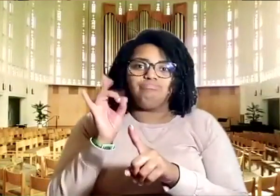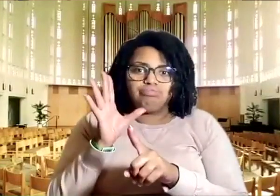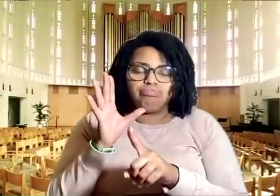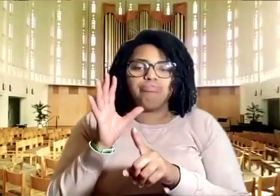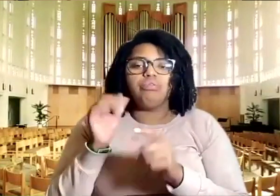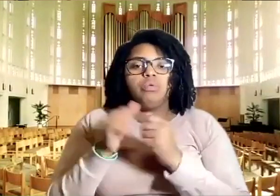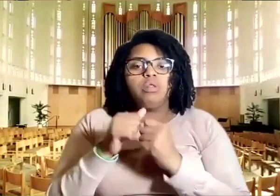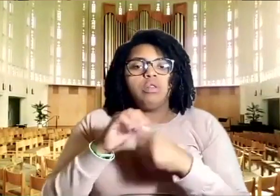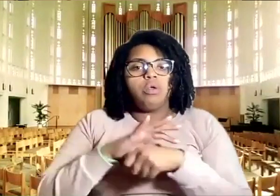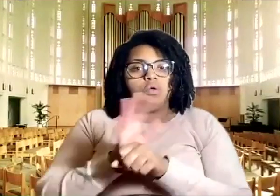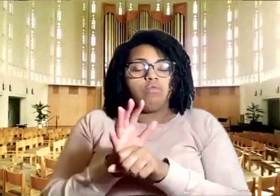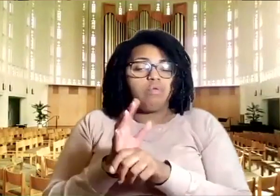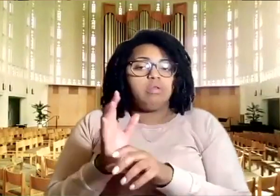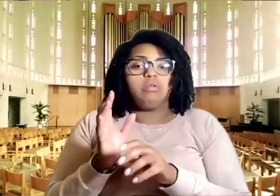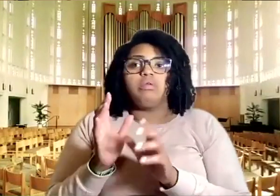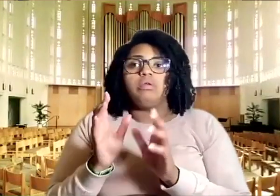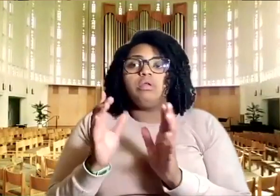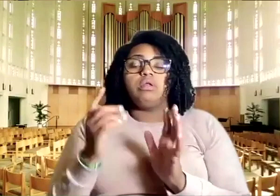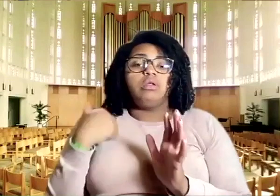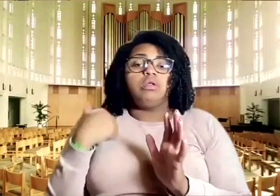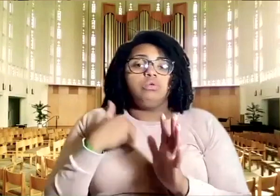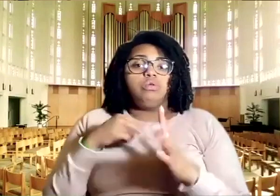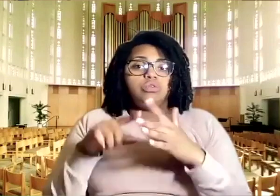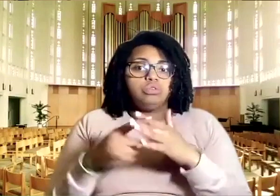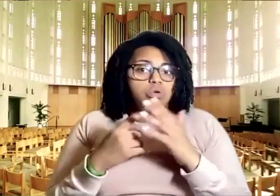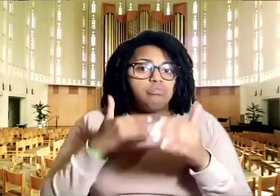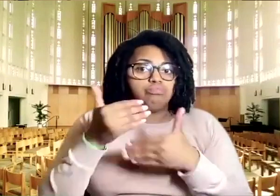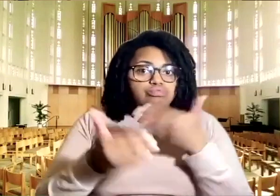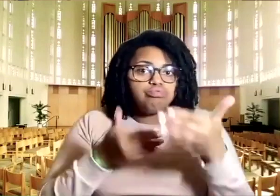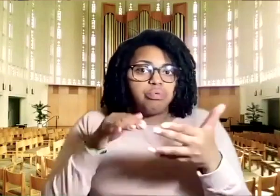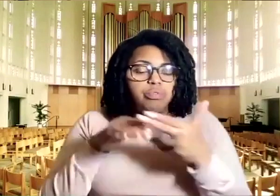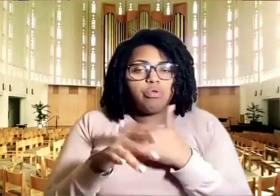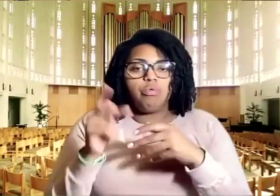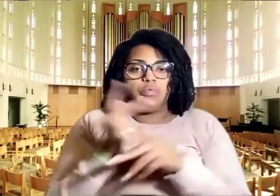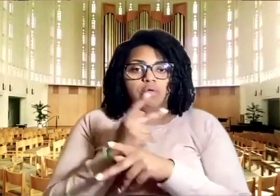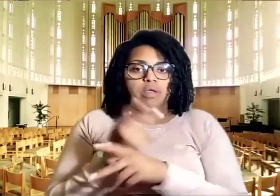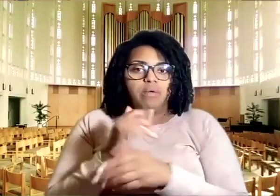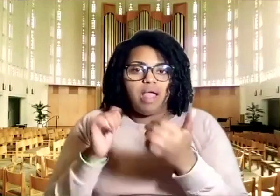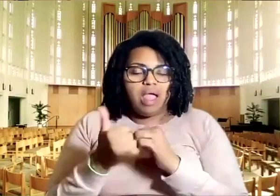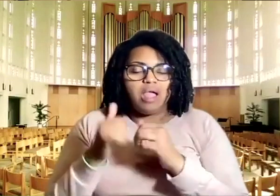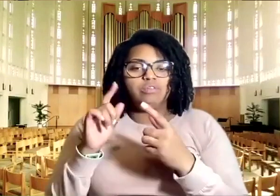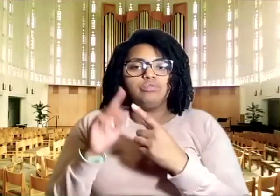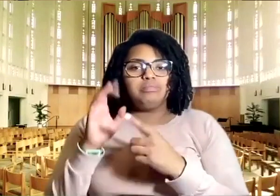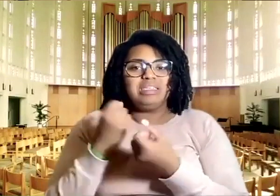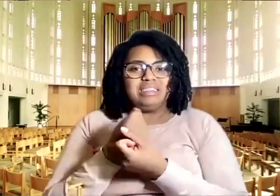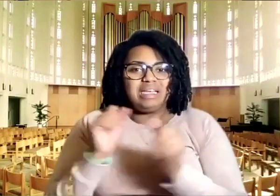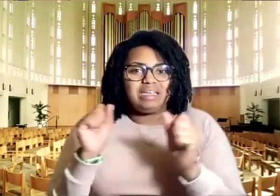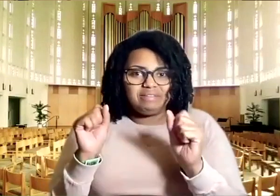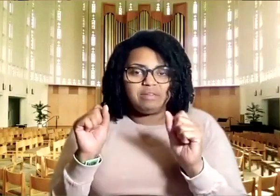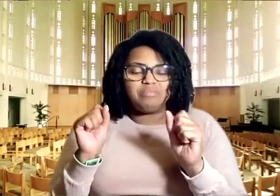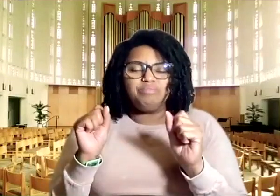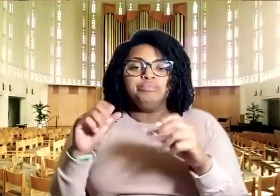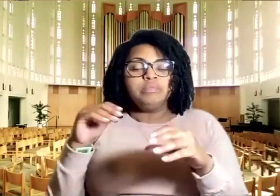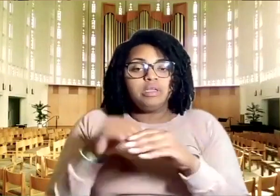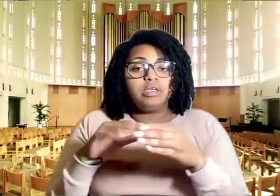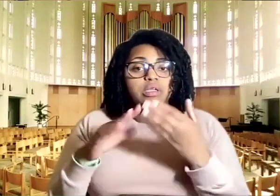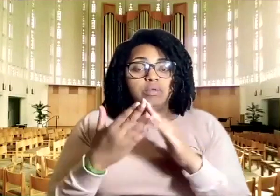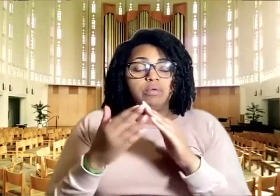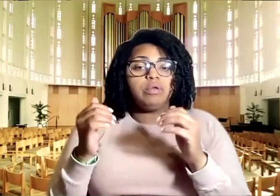And as we start coming through and as we figure out how to be safe in community with each